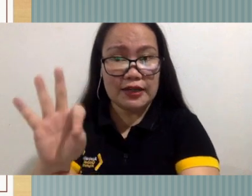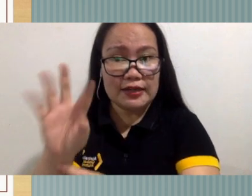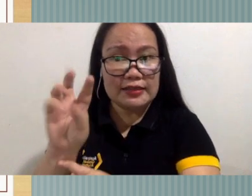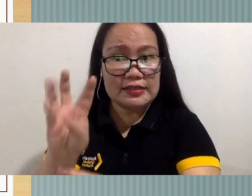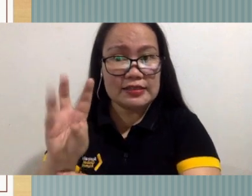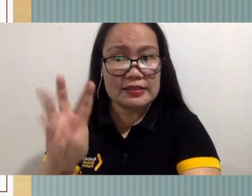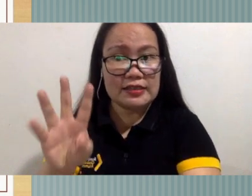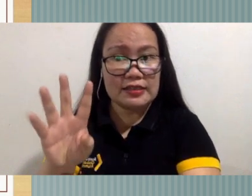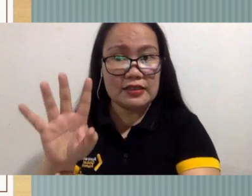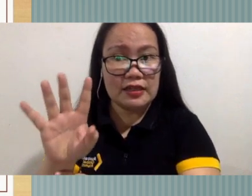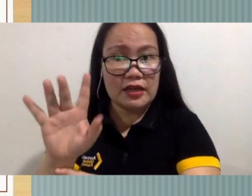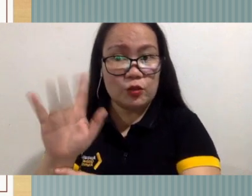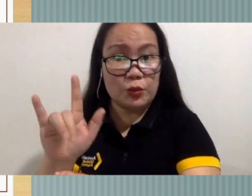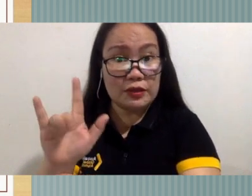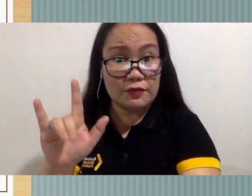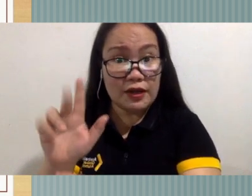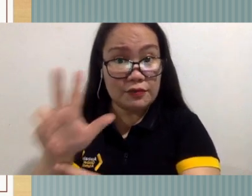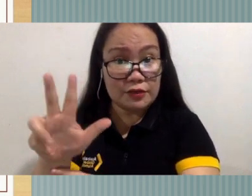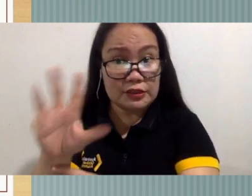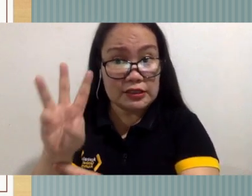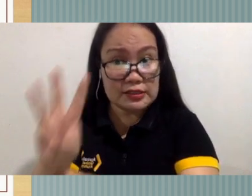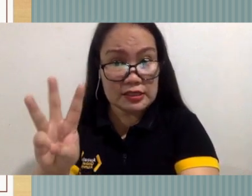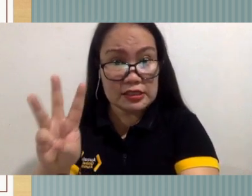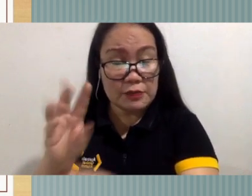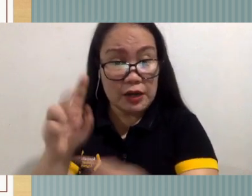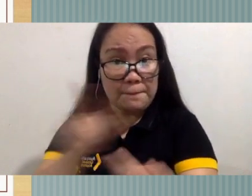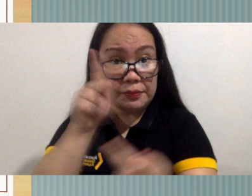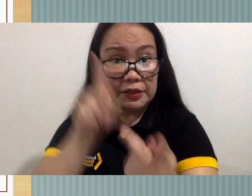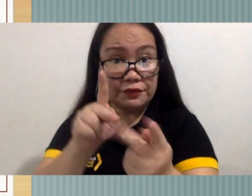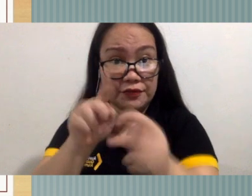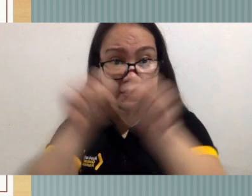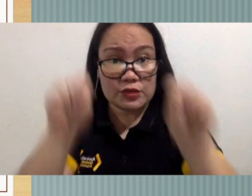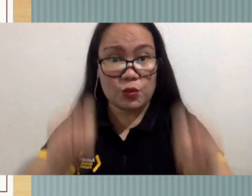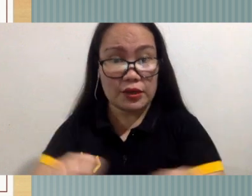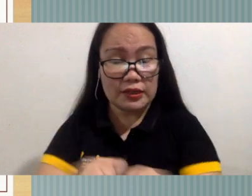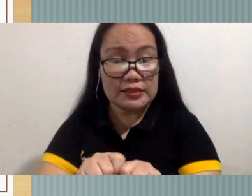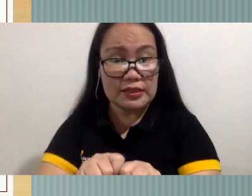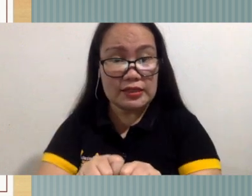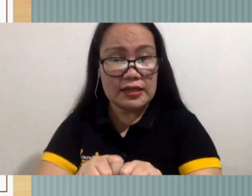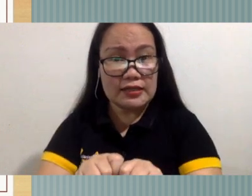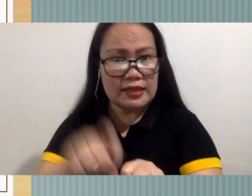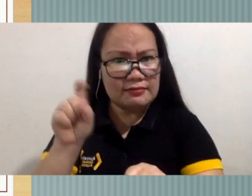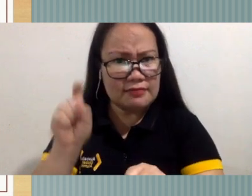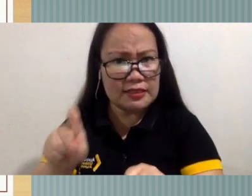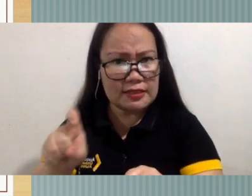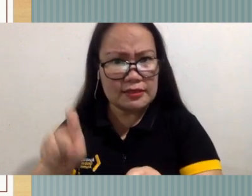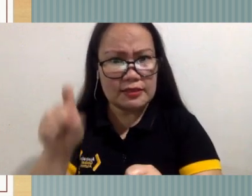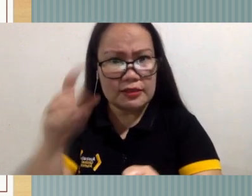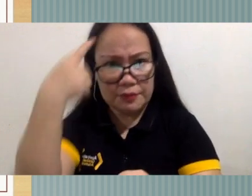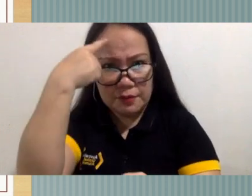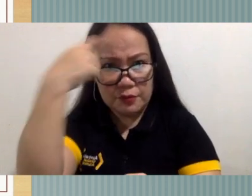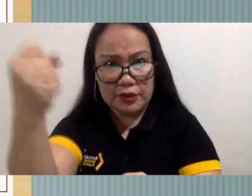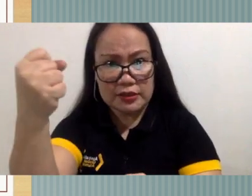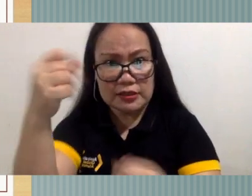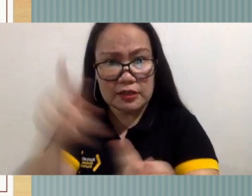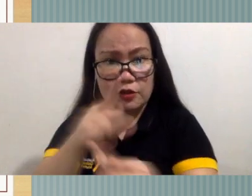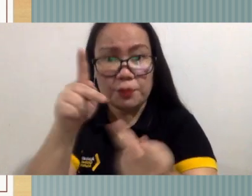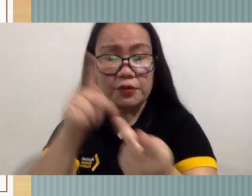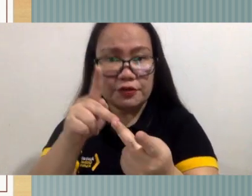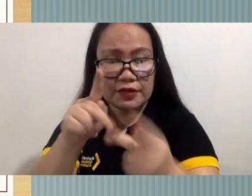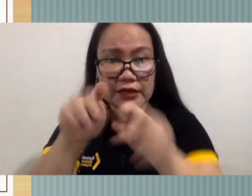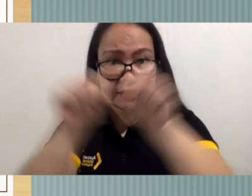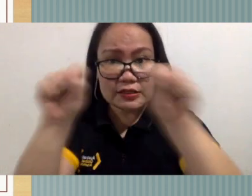9, 16, 25, 36, and so on and so forth. So dapat alam natin yung mga numbers na